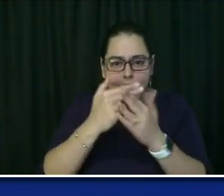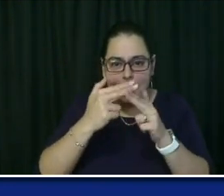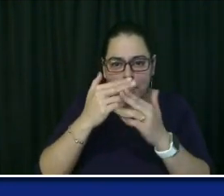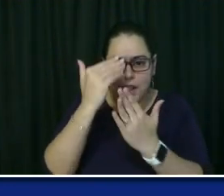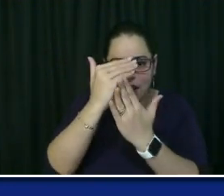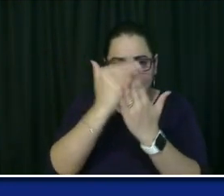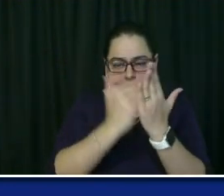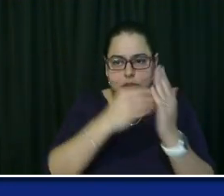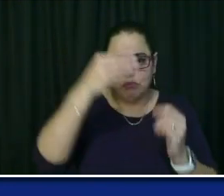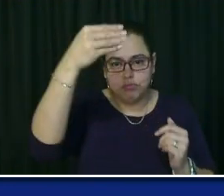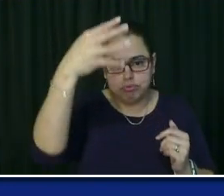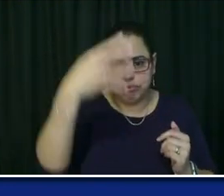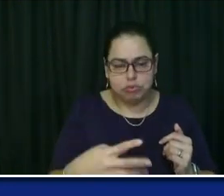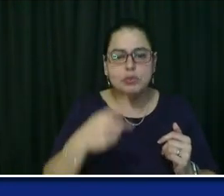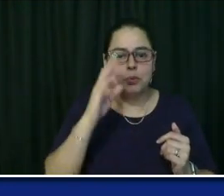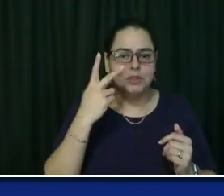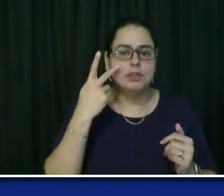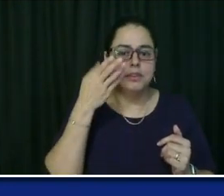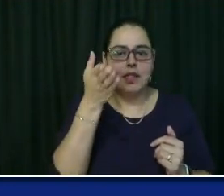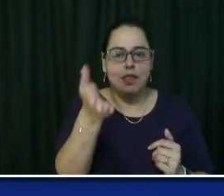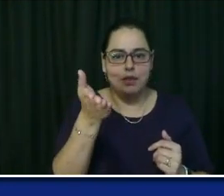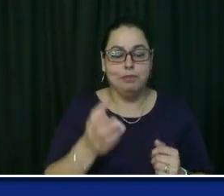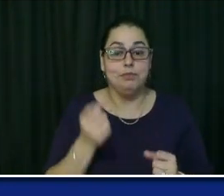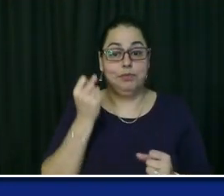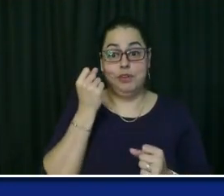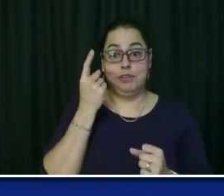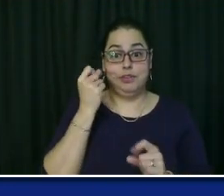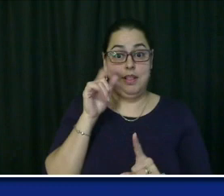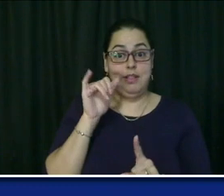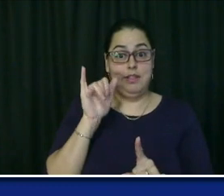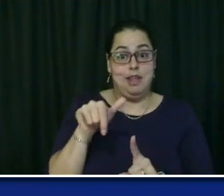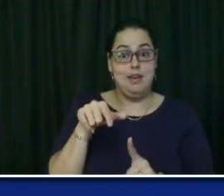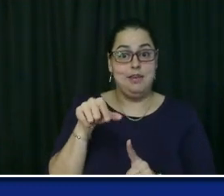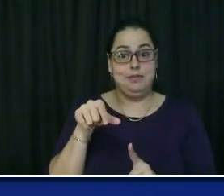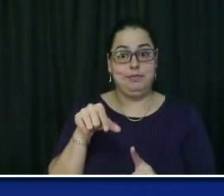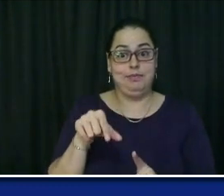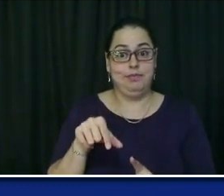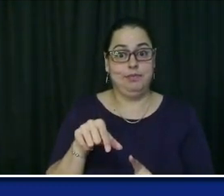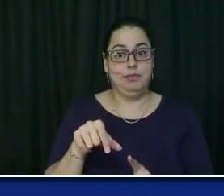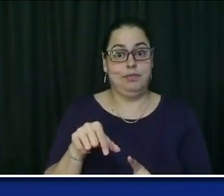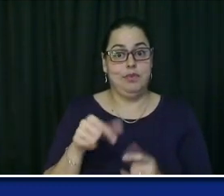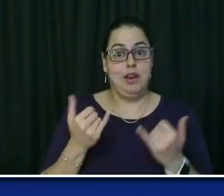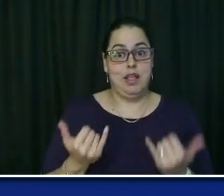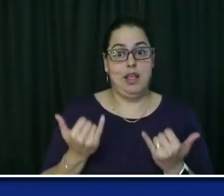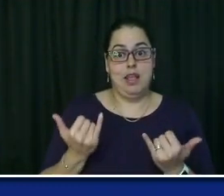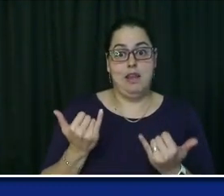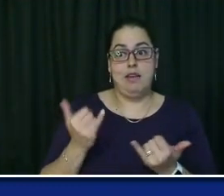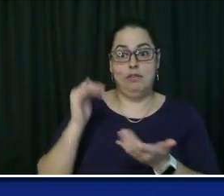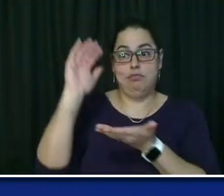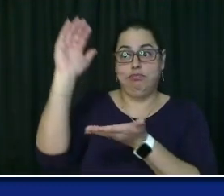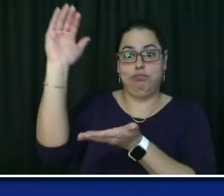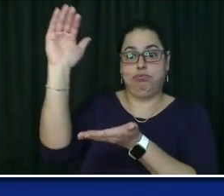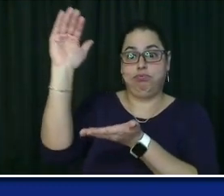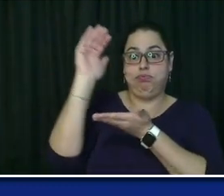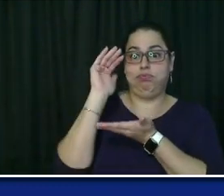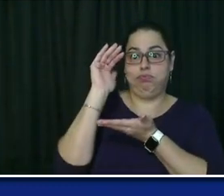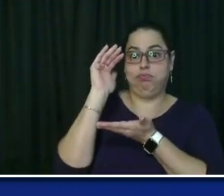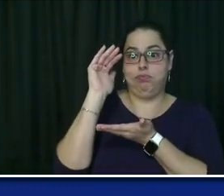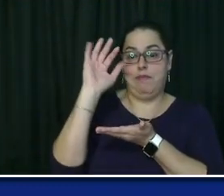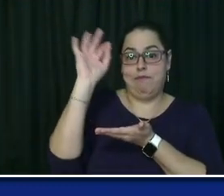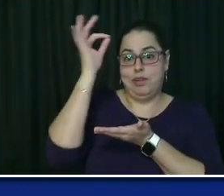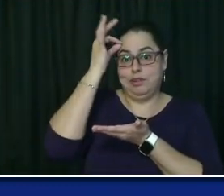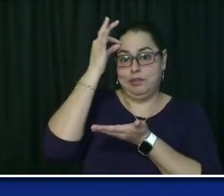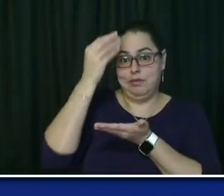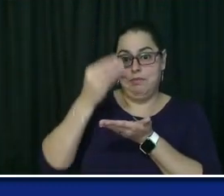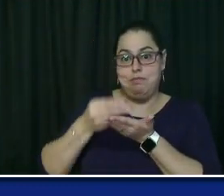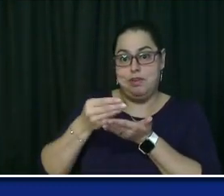federal government and COVID and sitting on it and trying to figure out how to balance our budget with it, but rather trying to do initiatives that we think will help